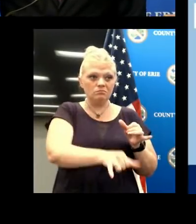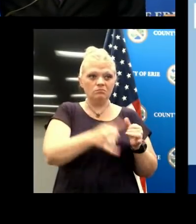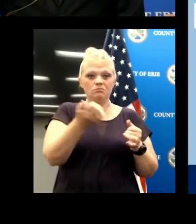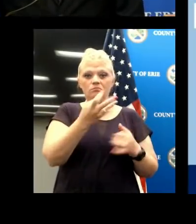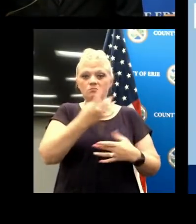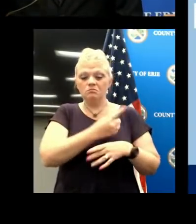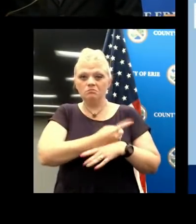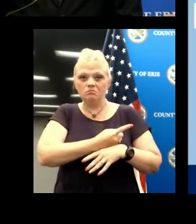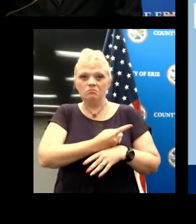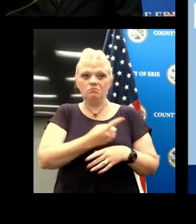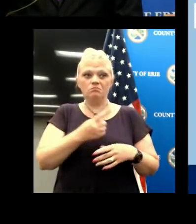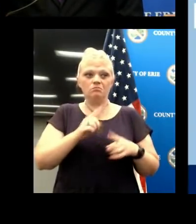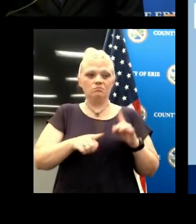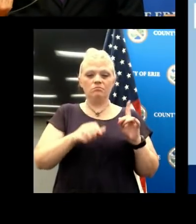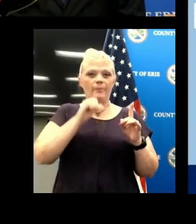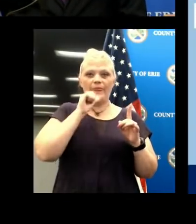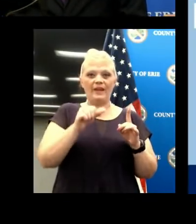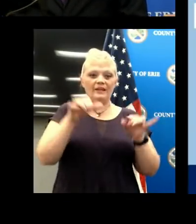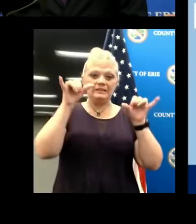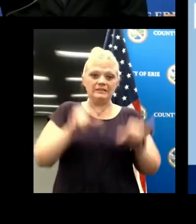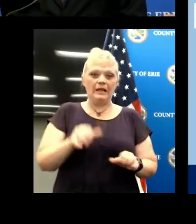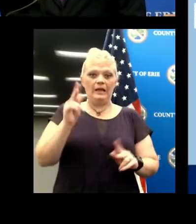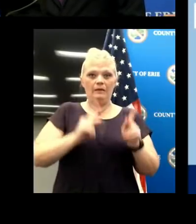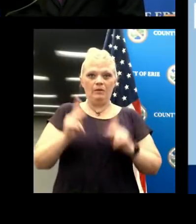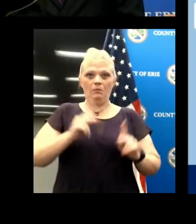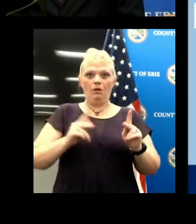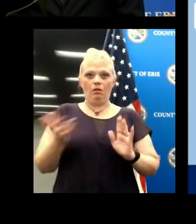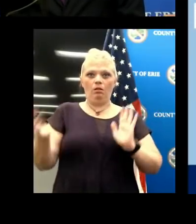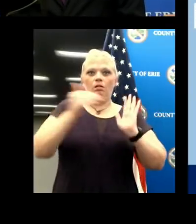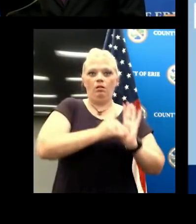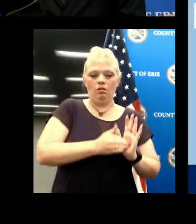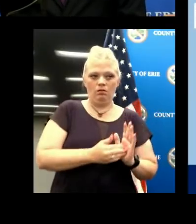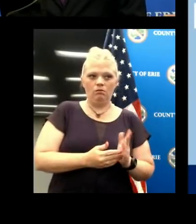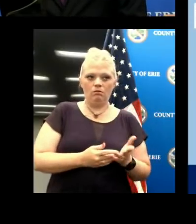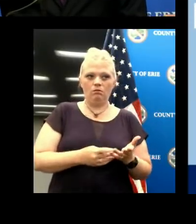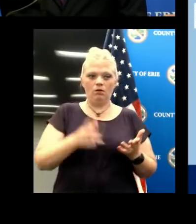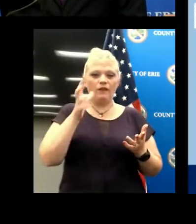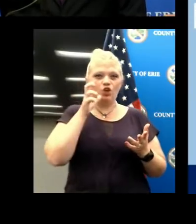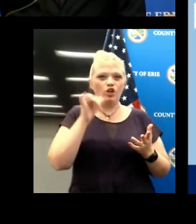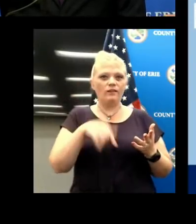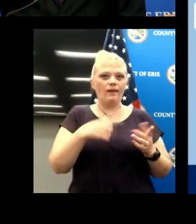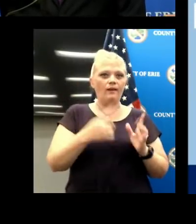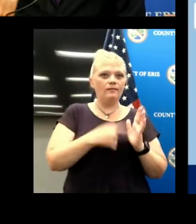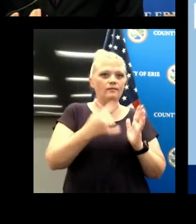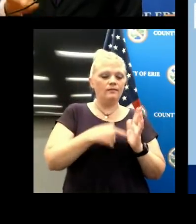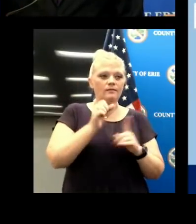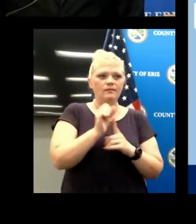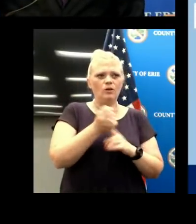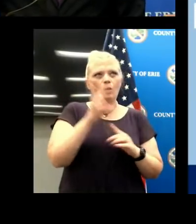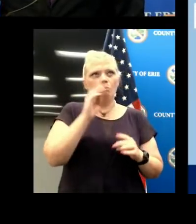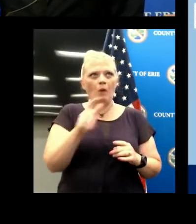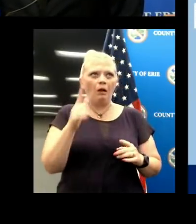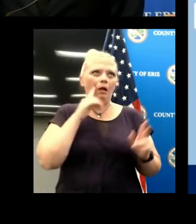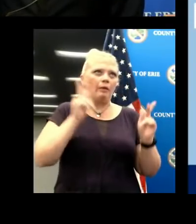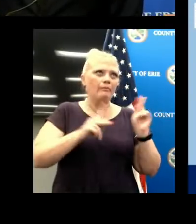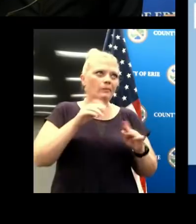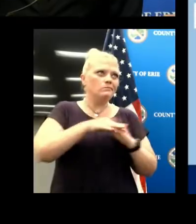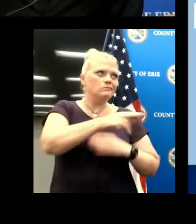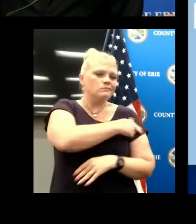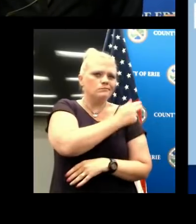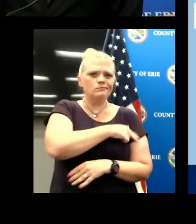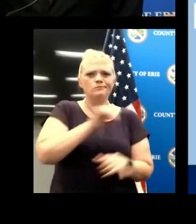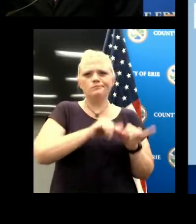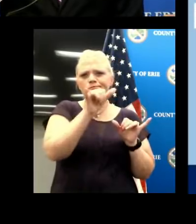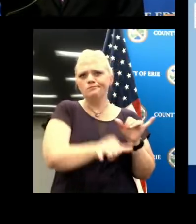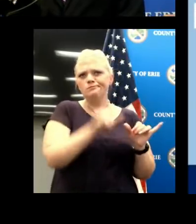days. But these are not the same individuals. We've heard that in an occasional situation, like, well, the people who are in the hospital have been there for